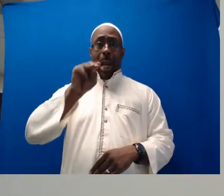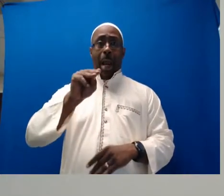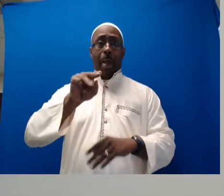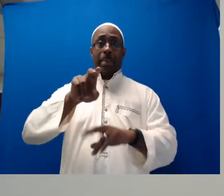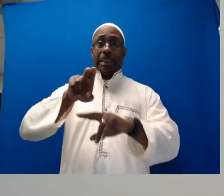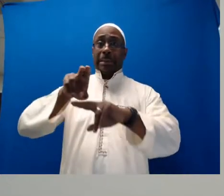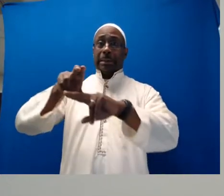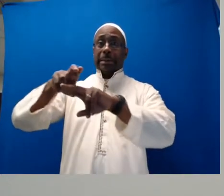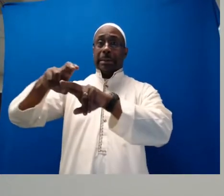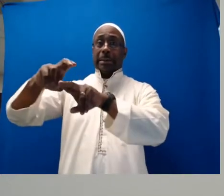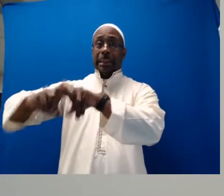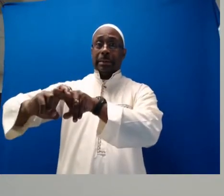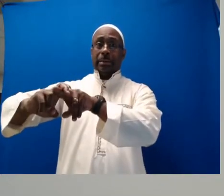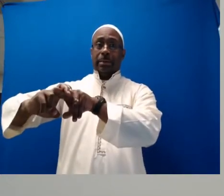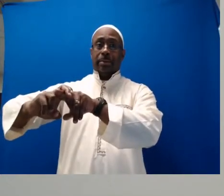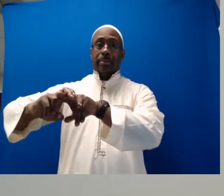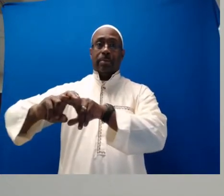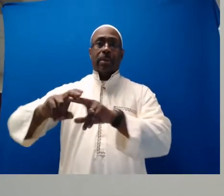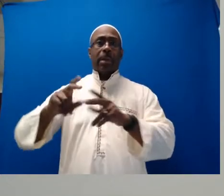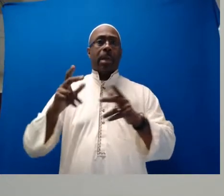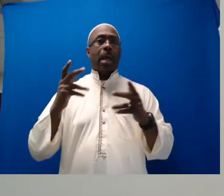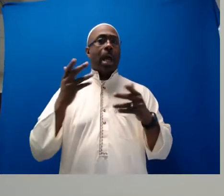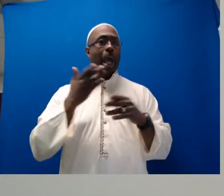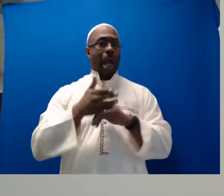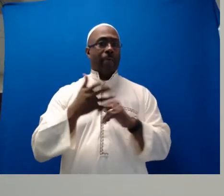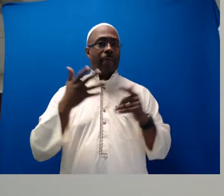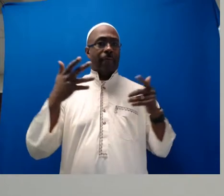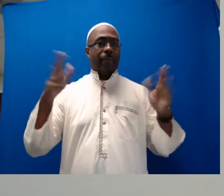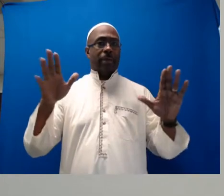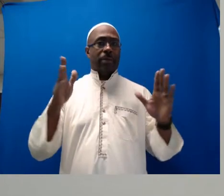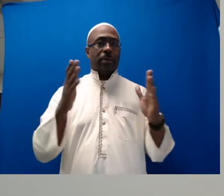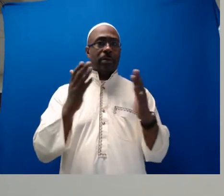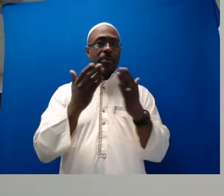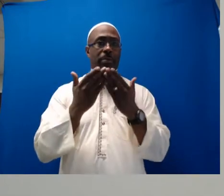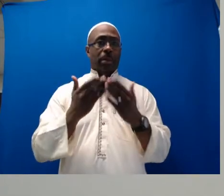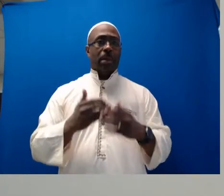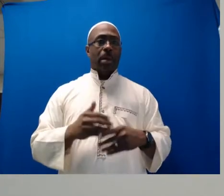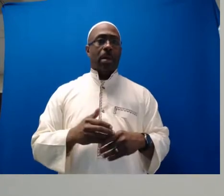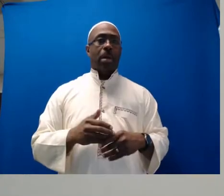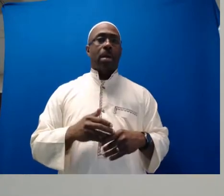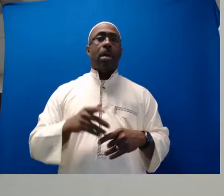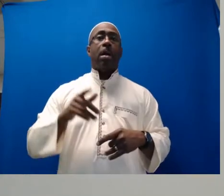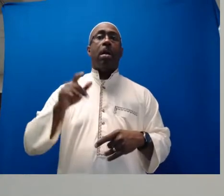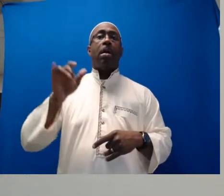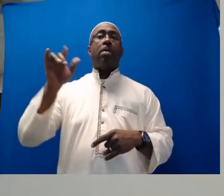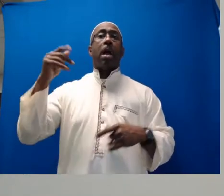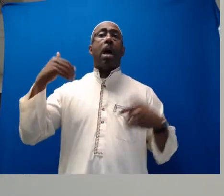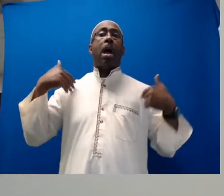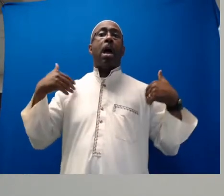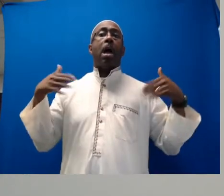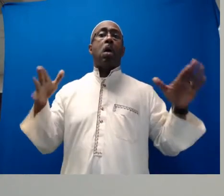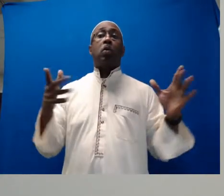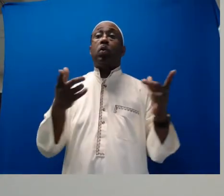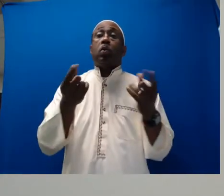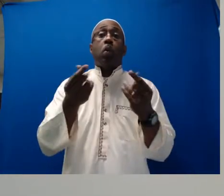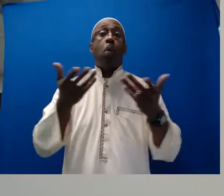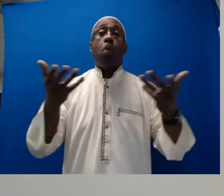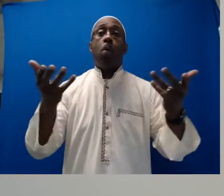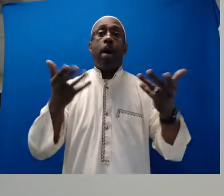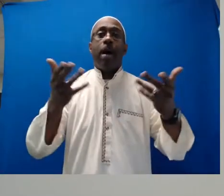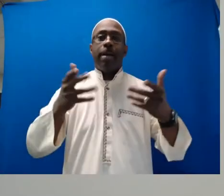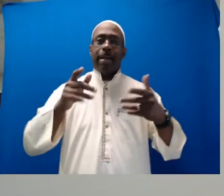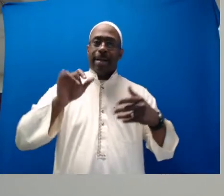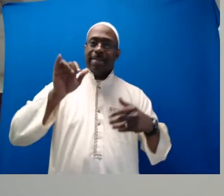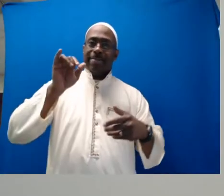after saying the salam, they close, they fold, they